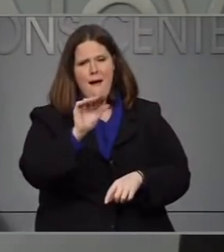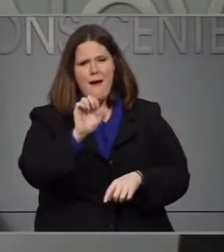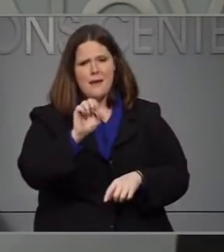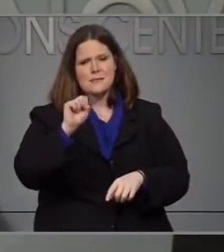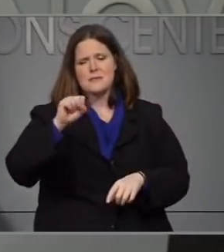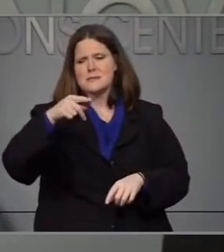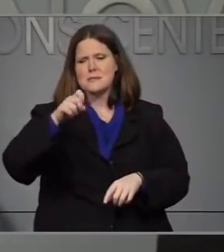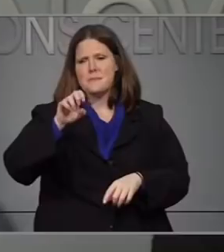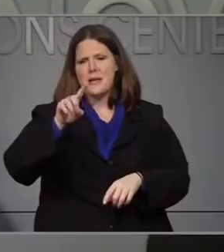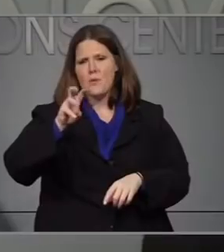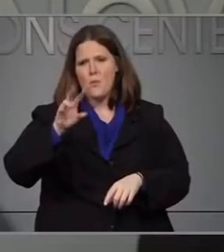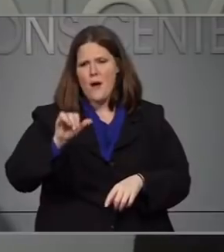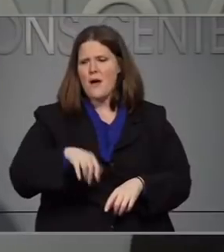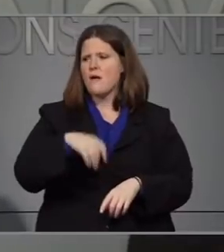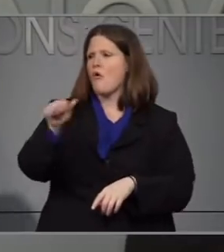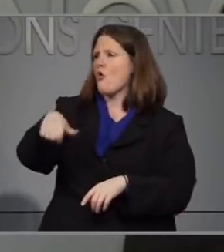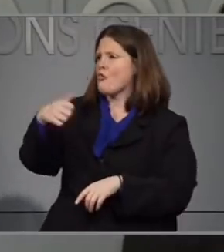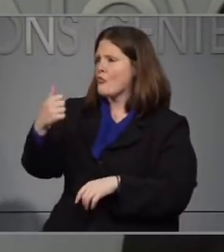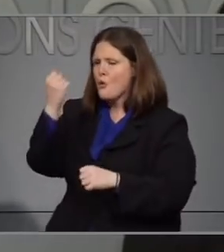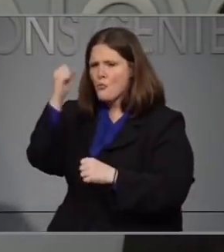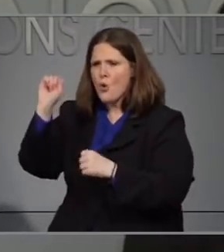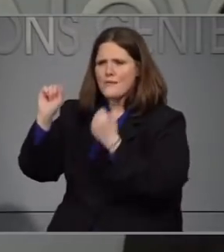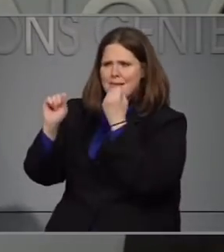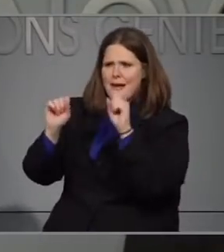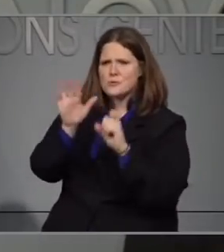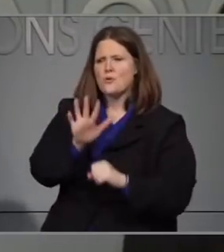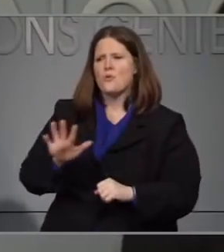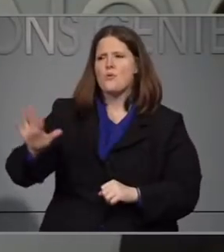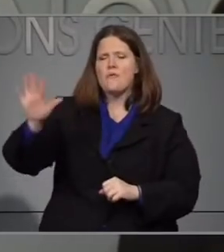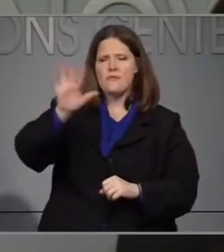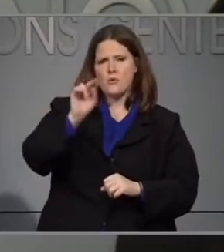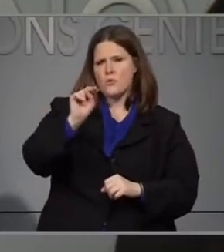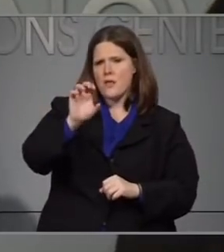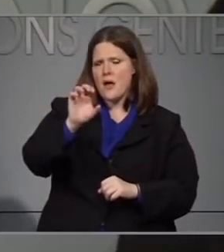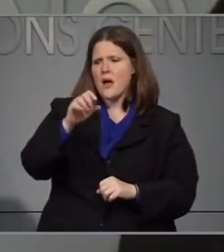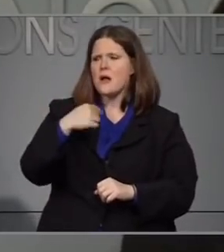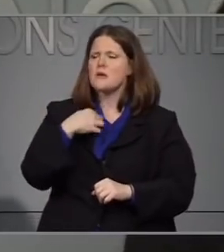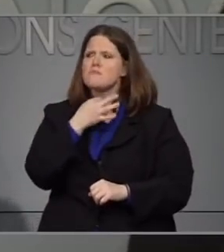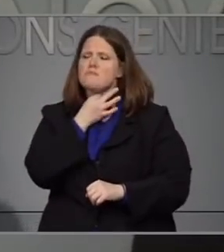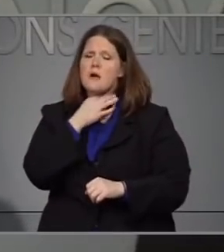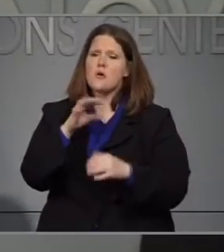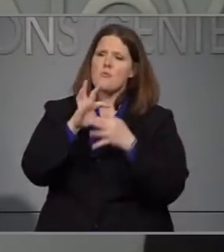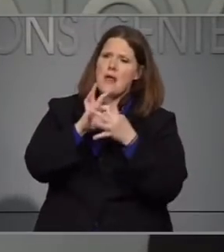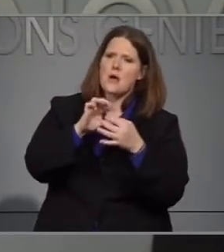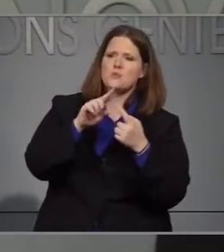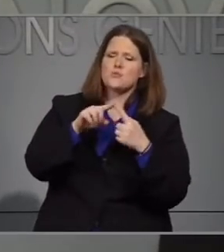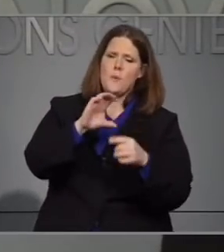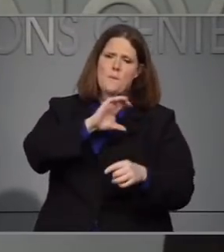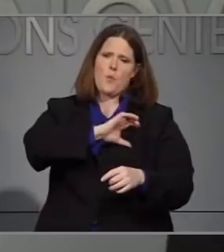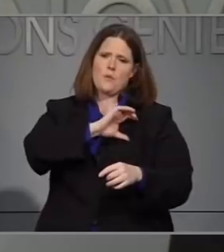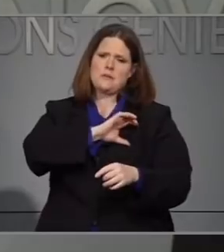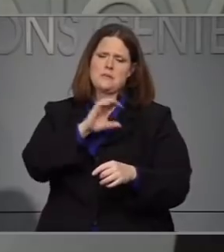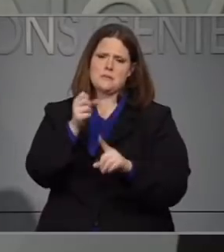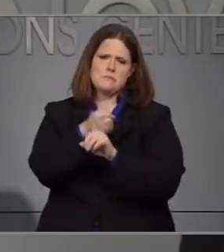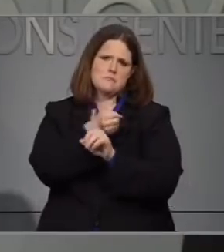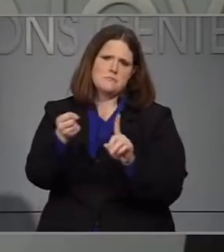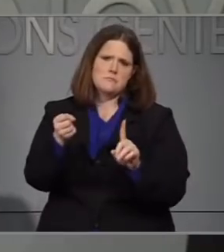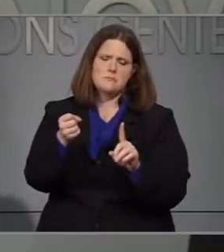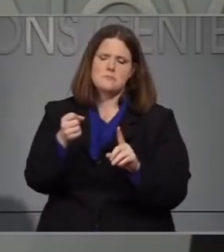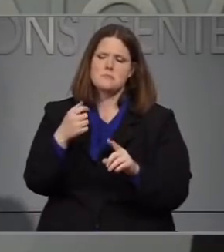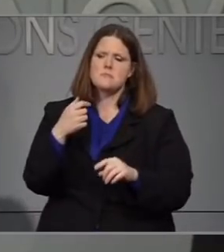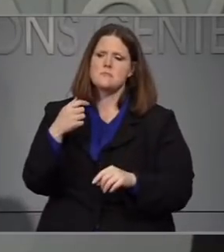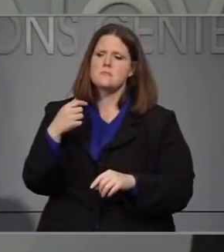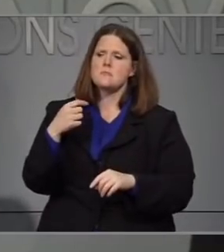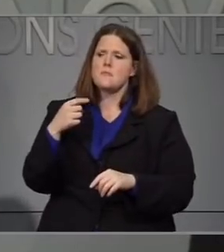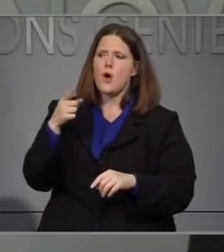protests, and then the other protests that are happening around the state related to police brutality. Are people getting cases from